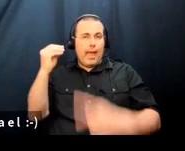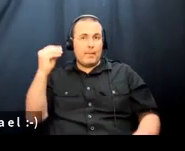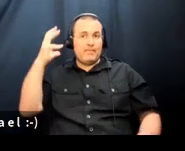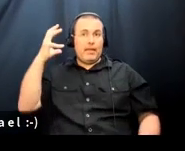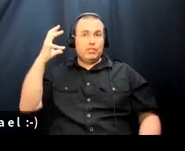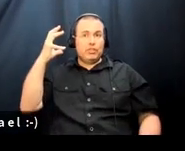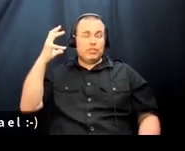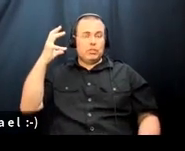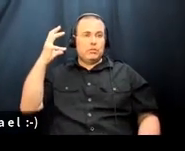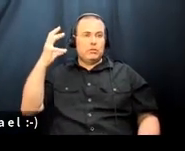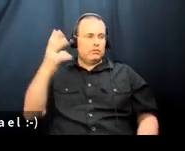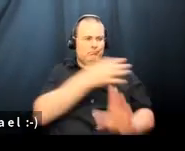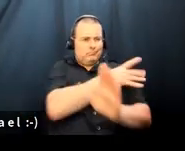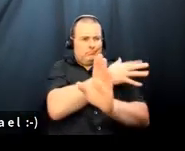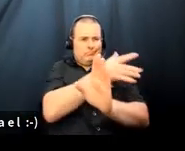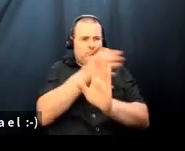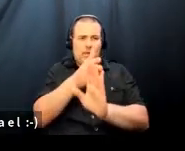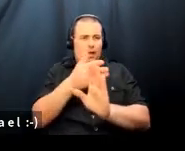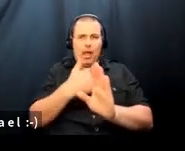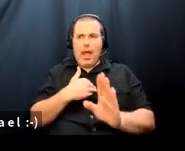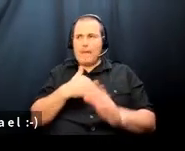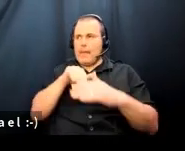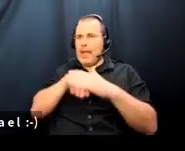me access to sound, I don't